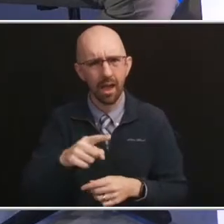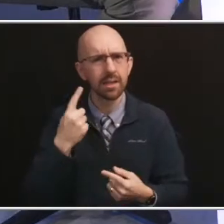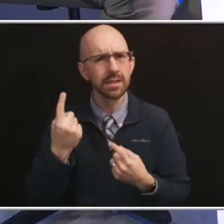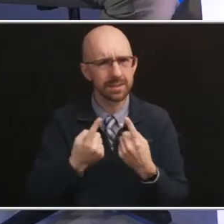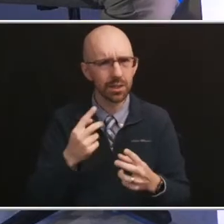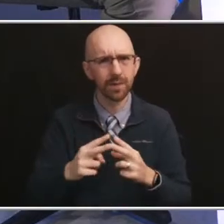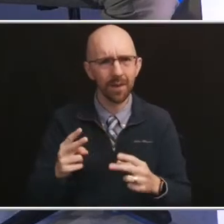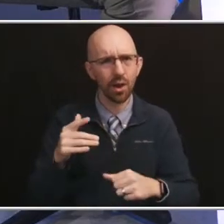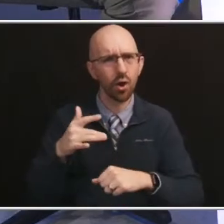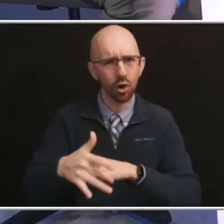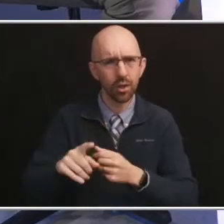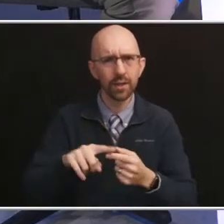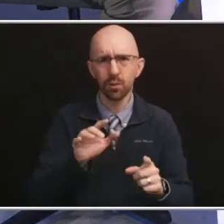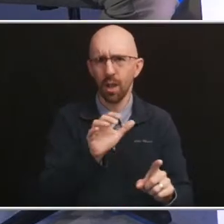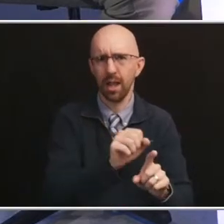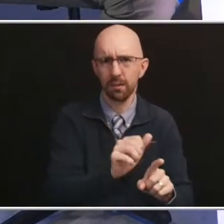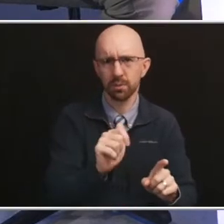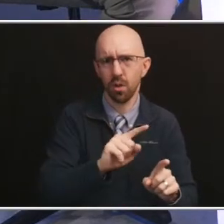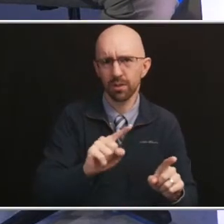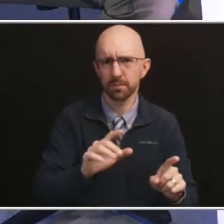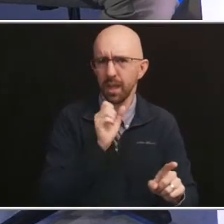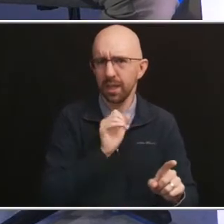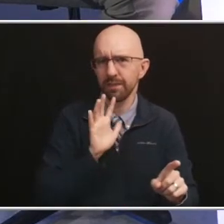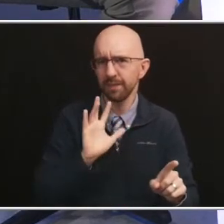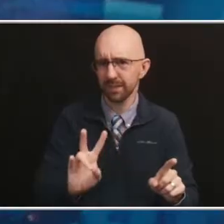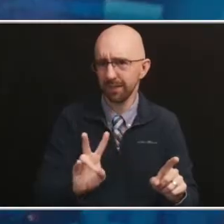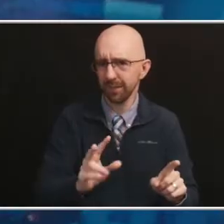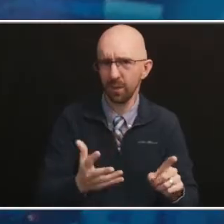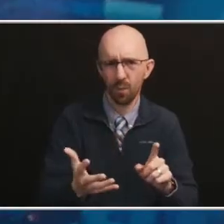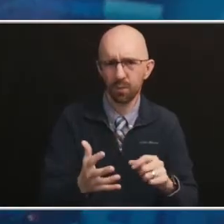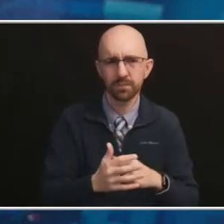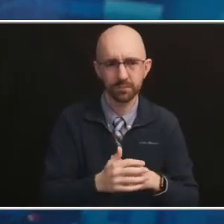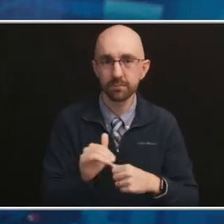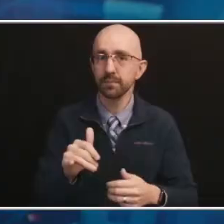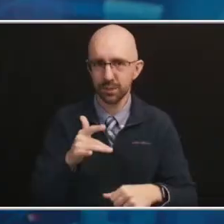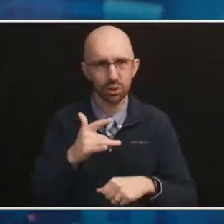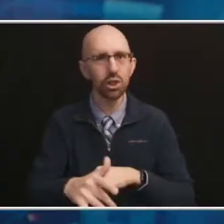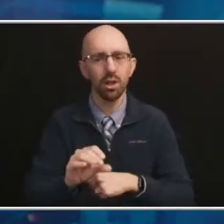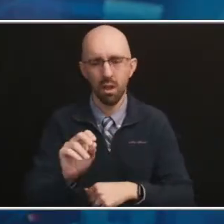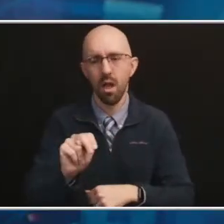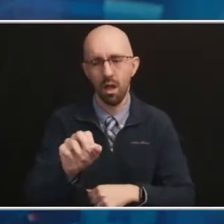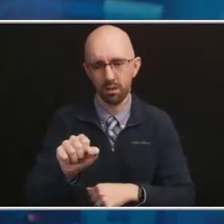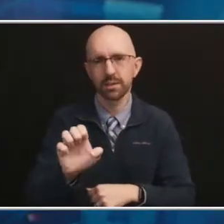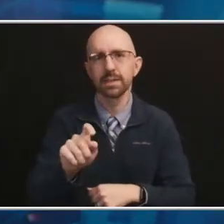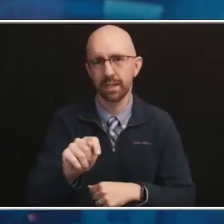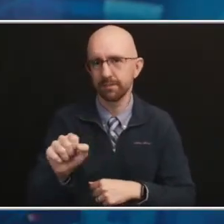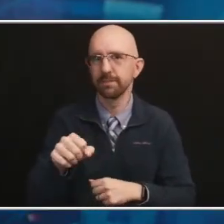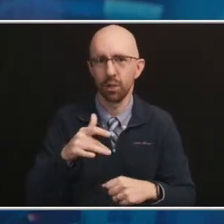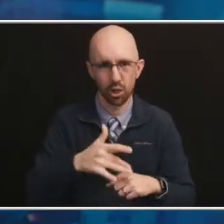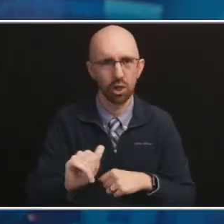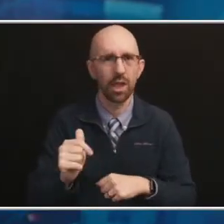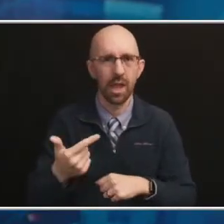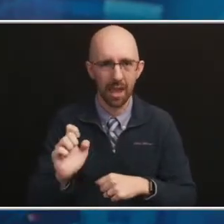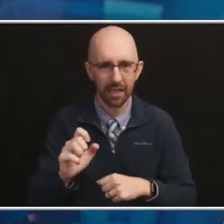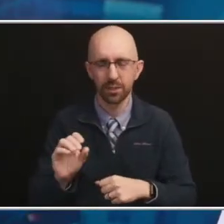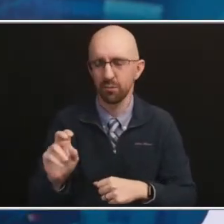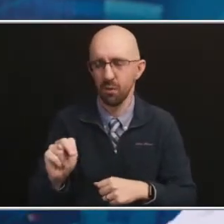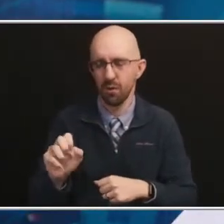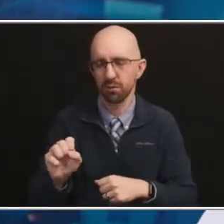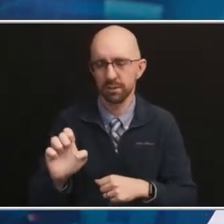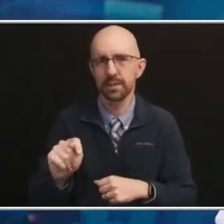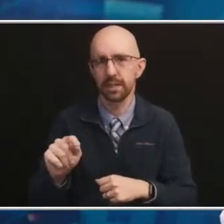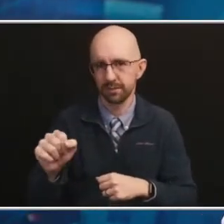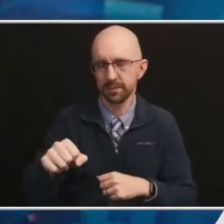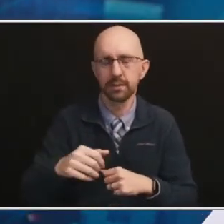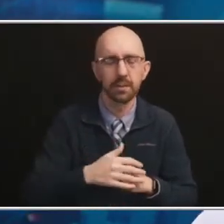to capture someone's Alzheimer's at 57? That's early onset, early age of onset. So we